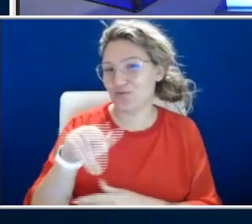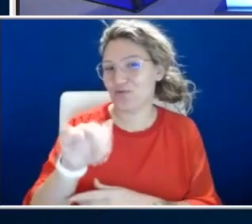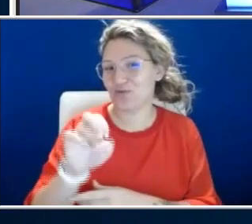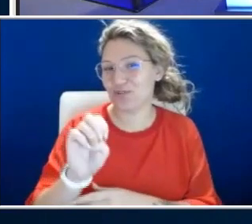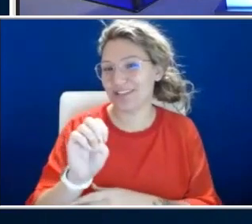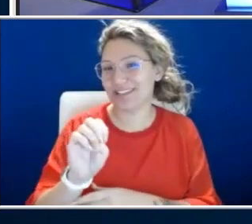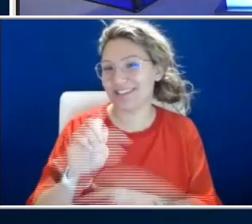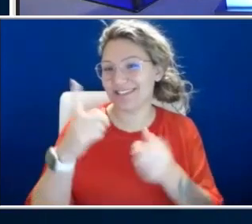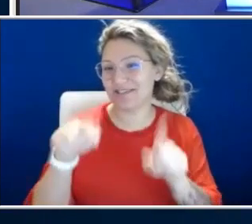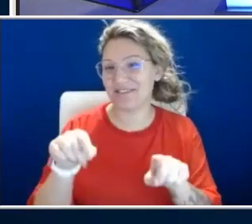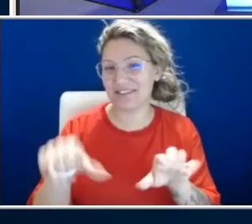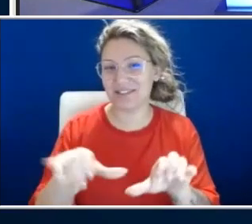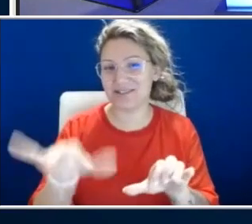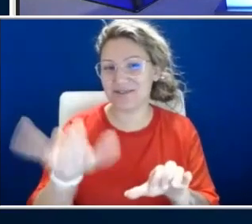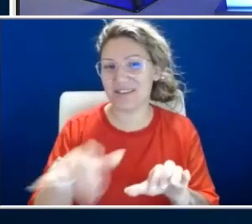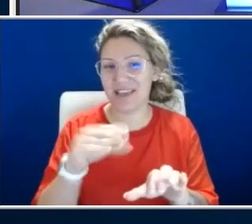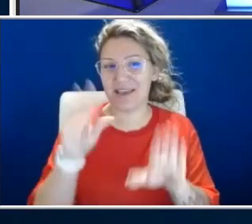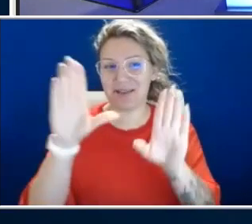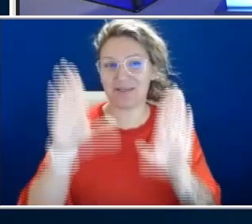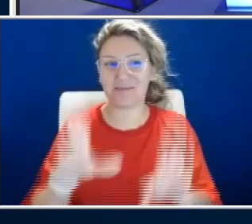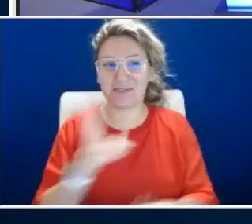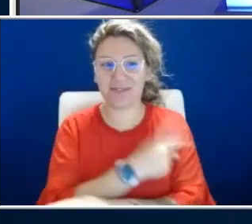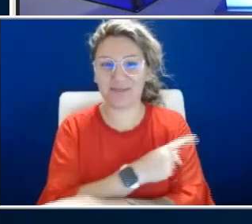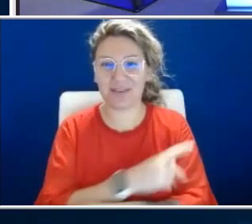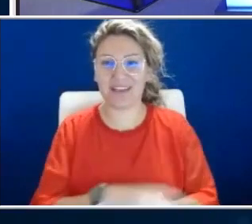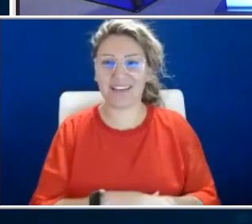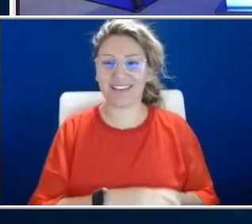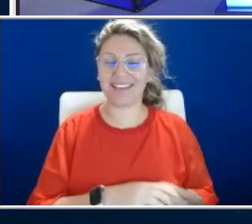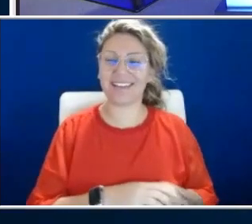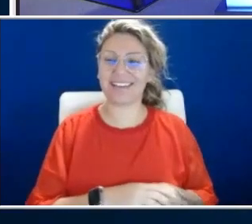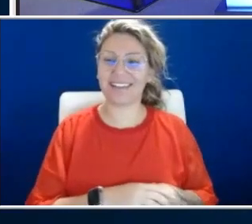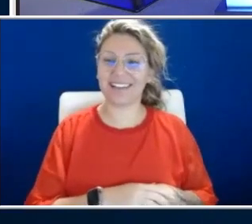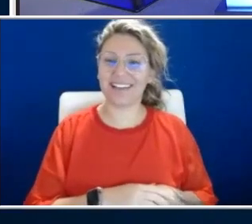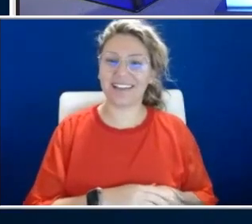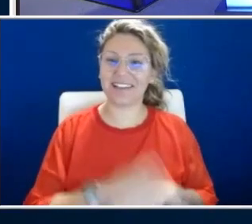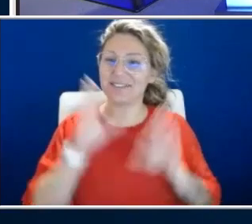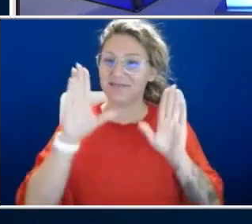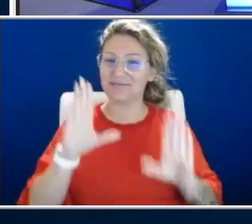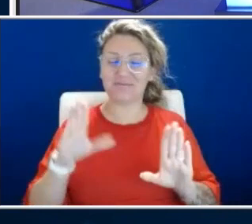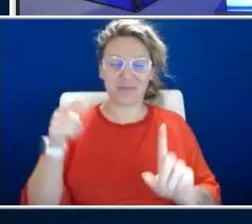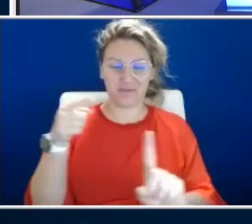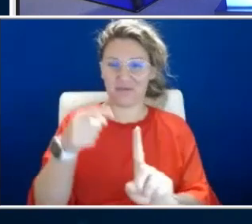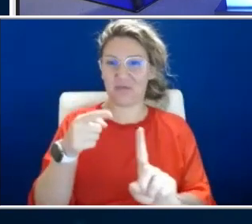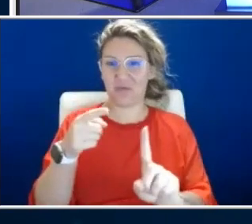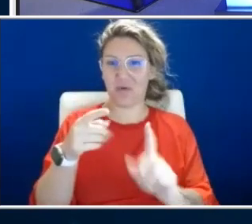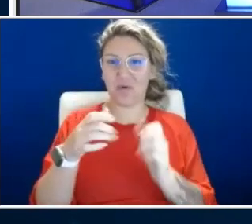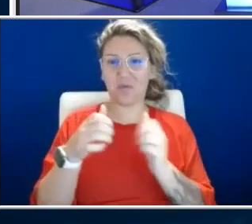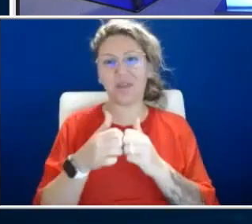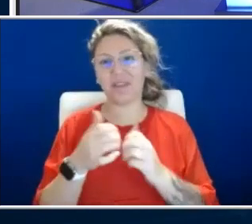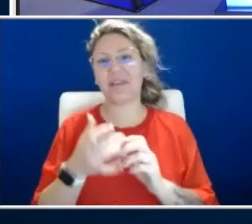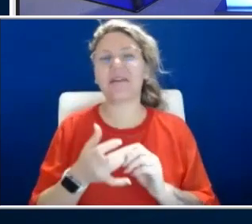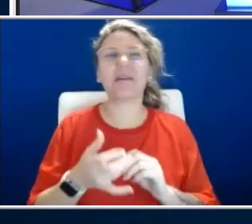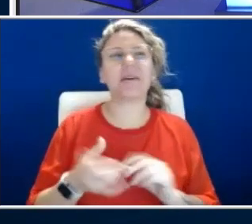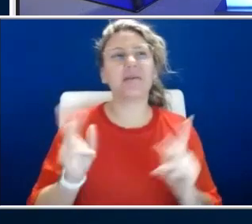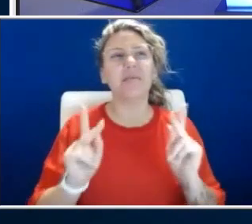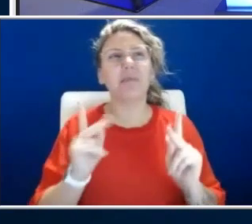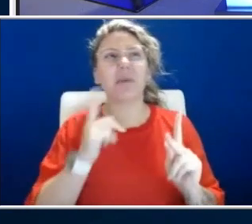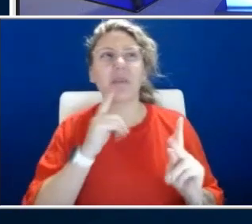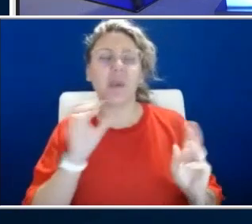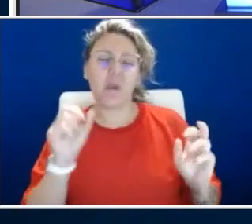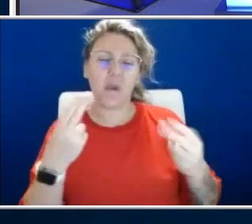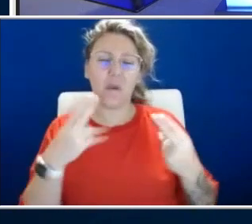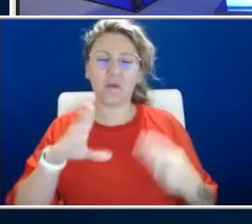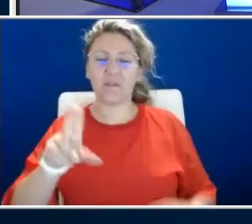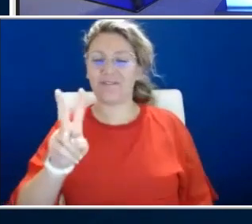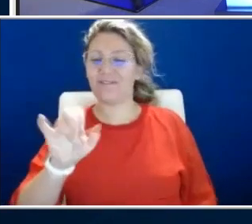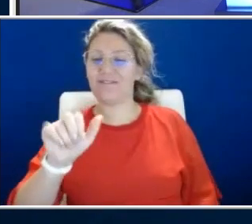and for being such a wonderful patient. It's such a great point about people mistaking it for vanity, because I have